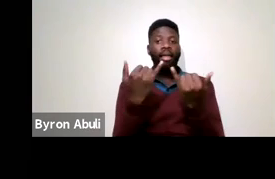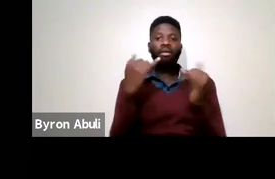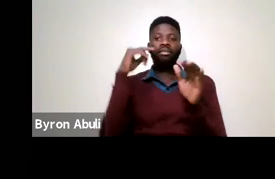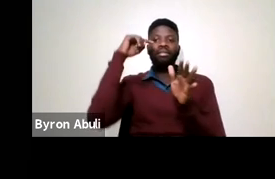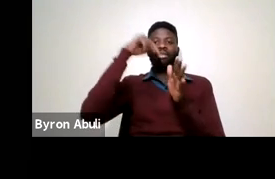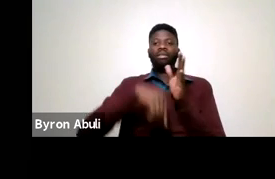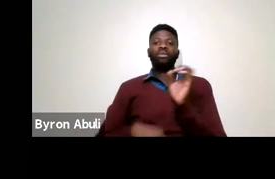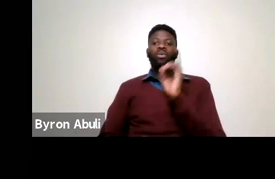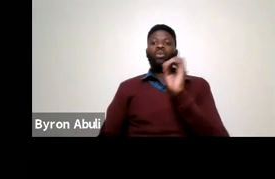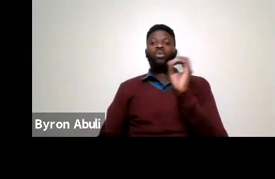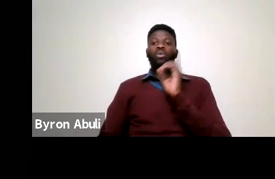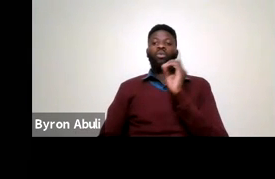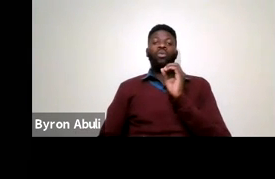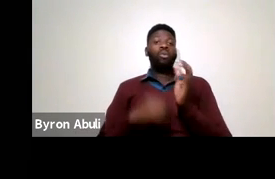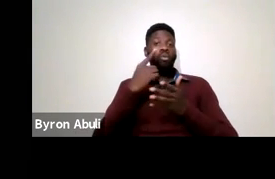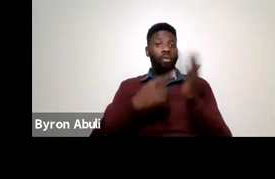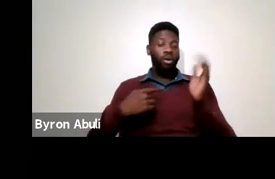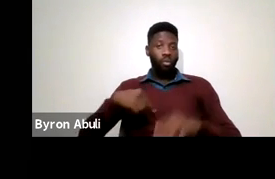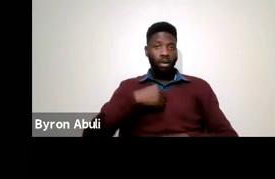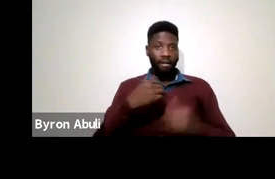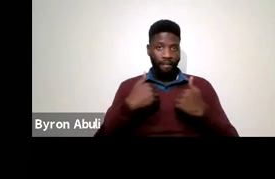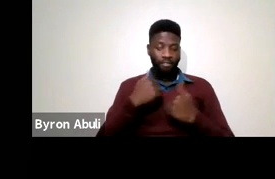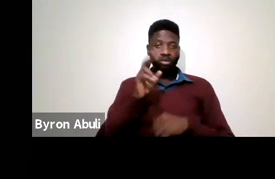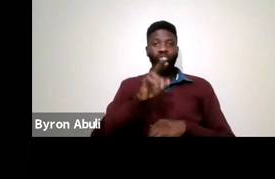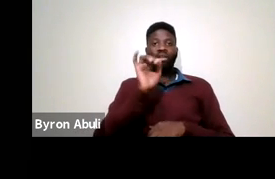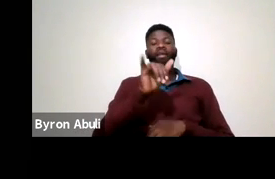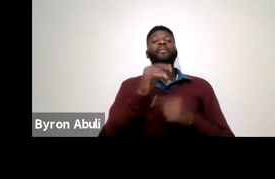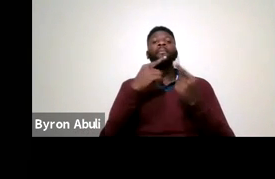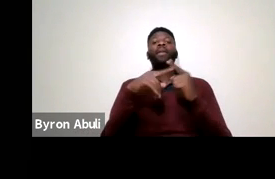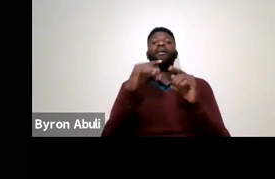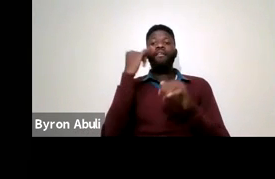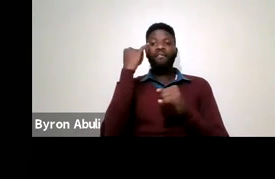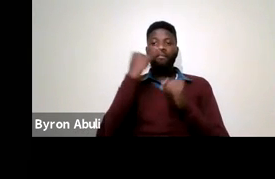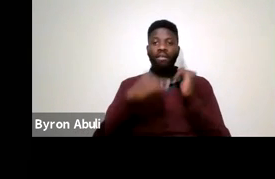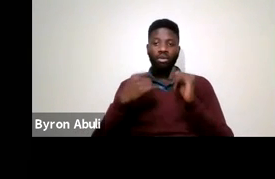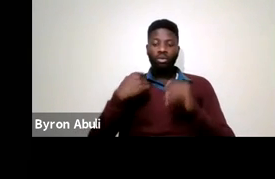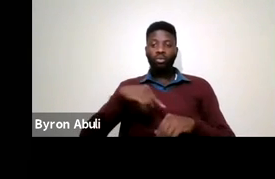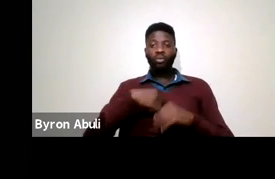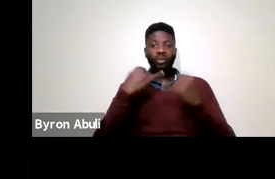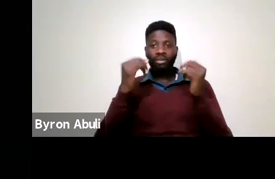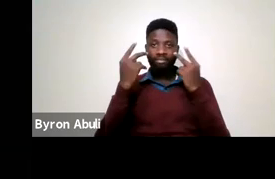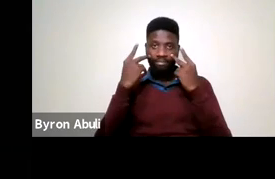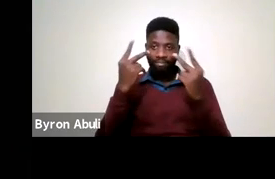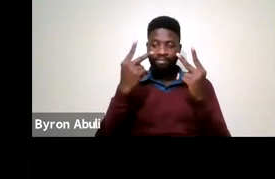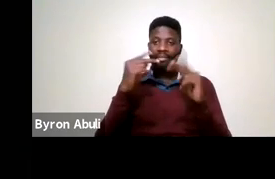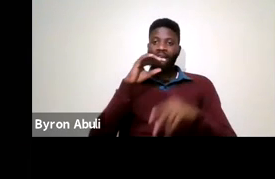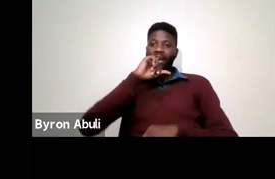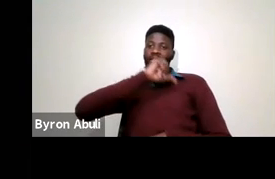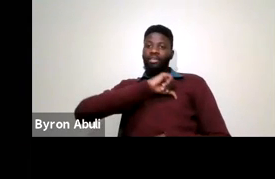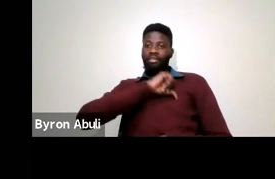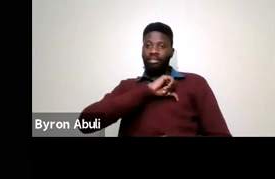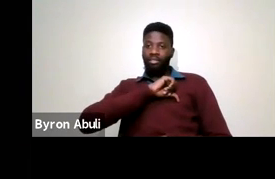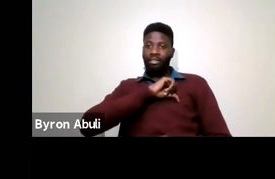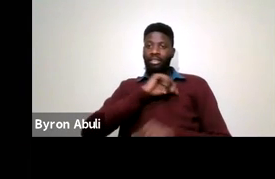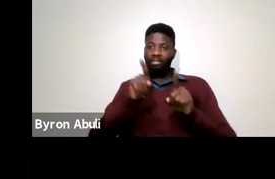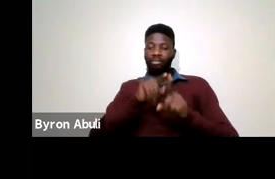Let me live with what we have at the moment. But lastly, we'll try to see the advantages and probably disadvantages